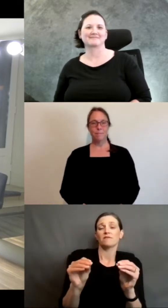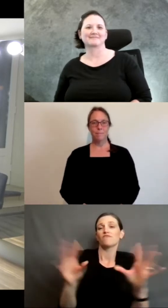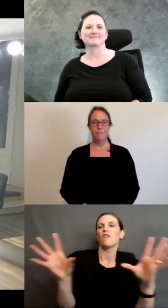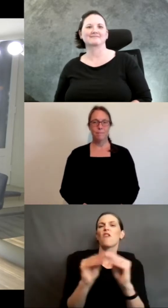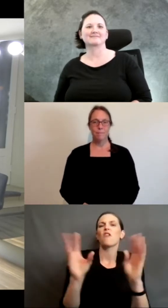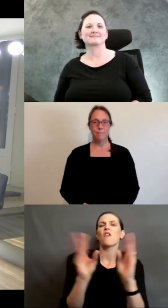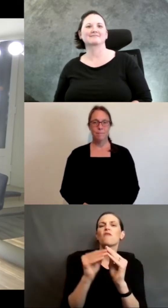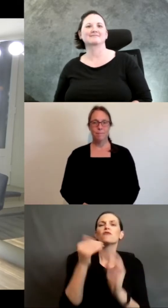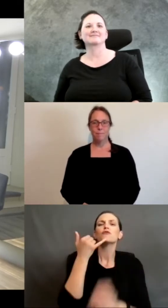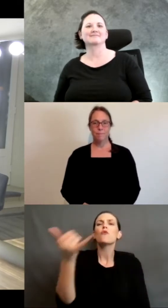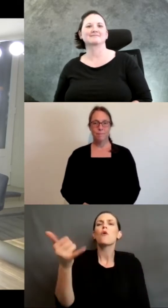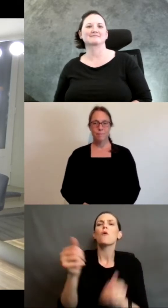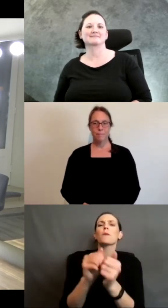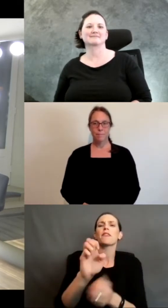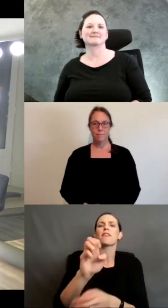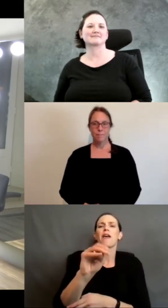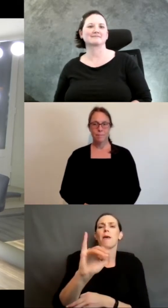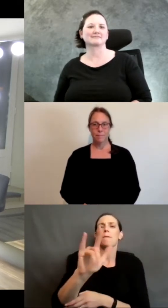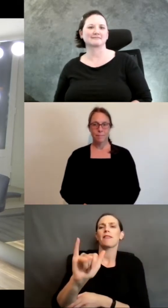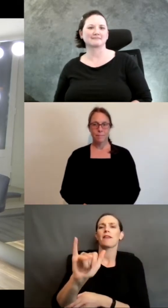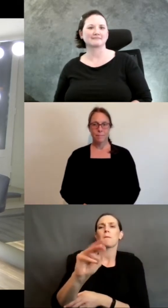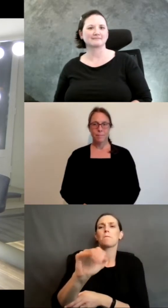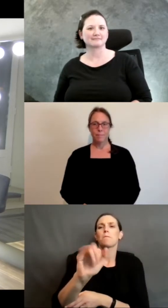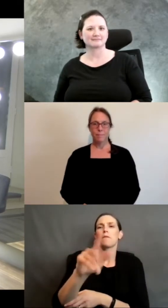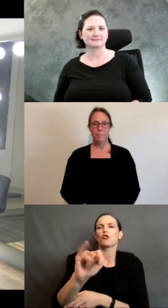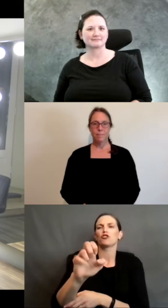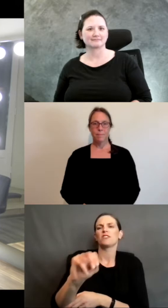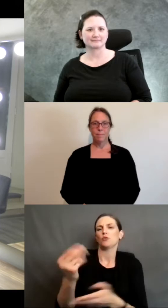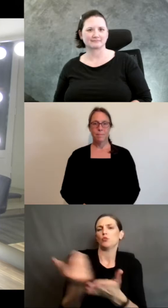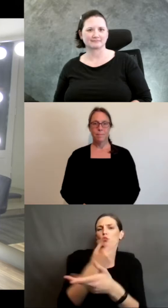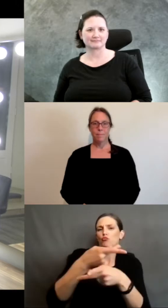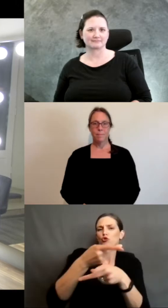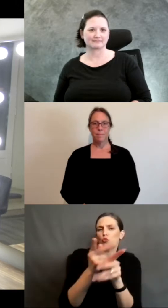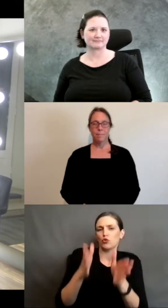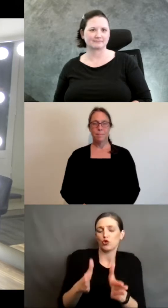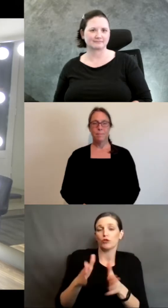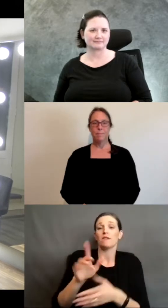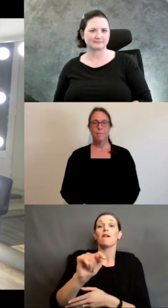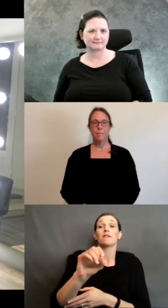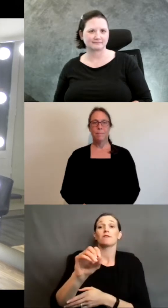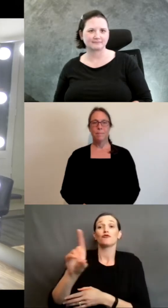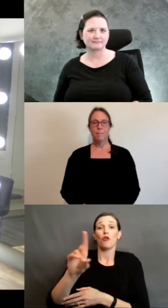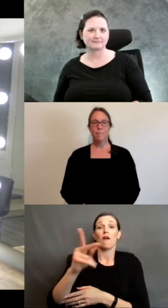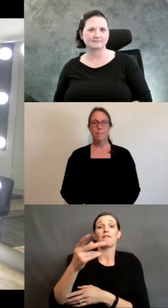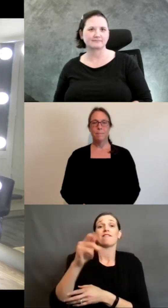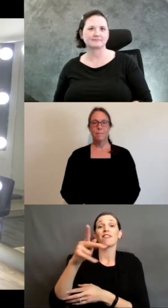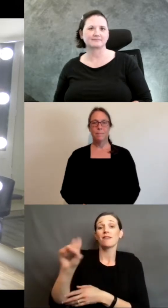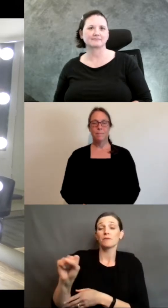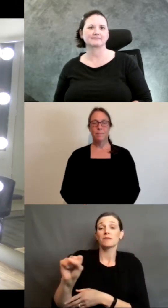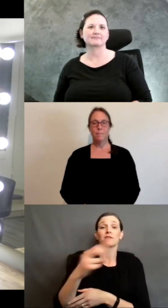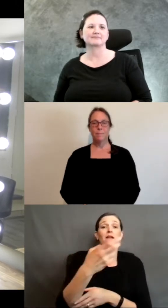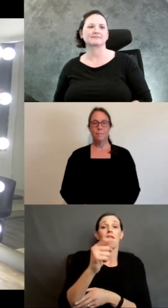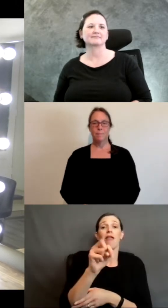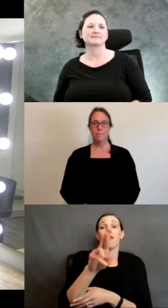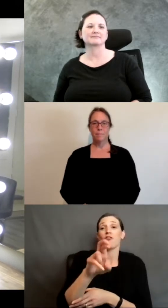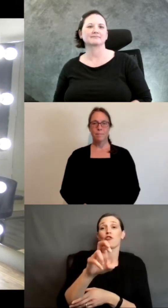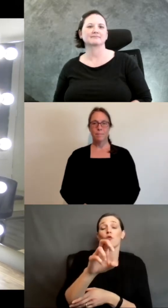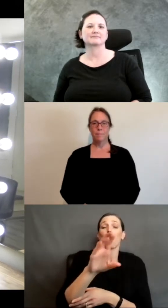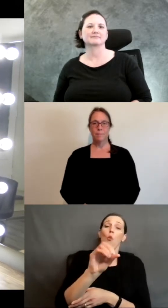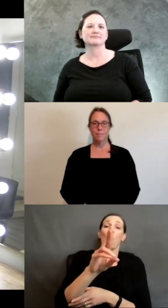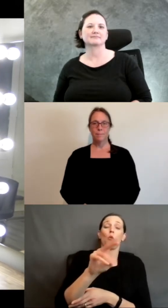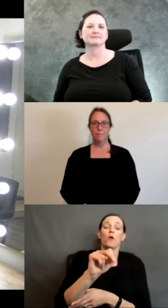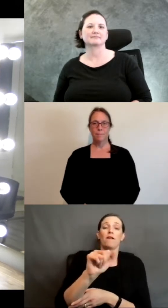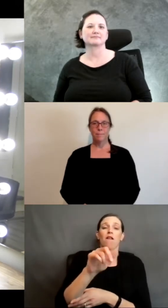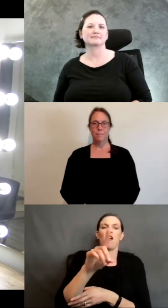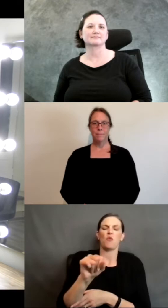Emily Martin, a new producer for the show. Todd Phillips and Heather Coronado, fellow writers and actors, sit